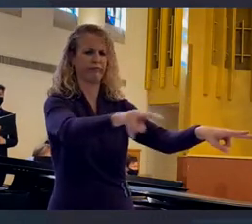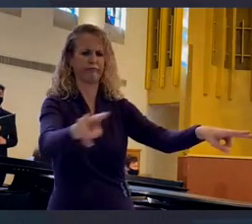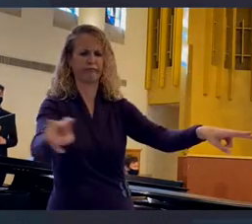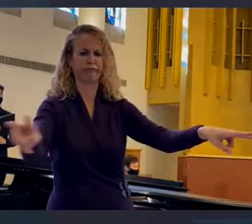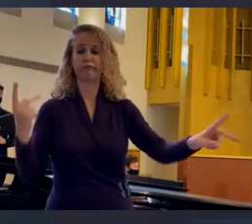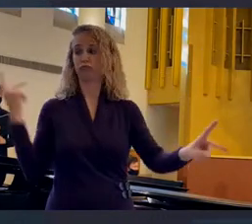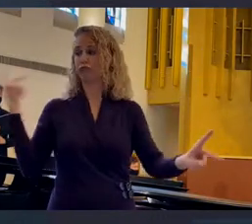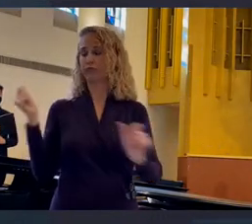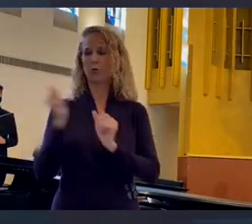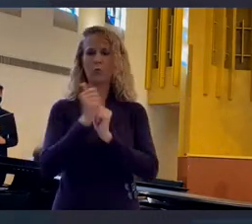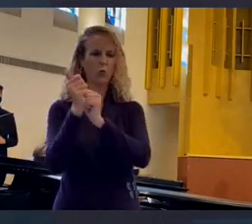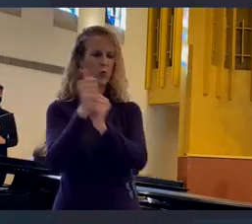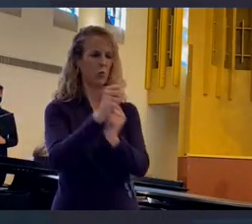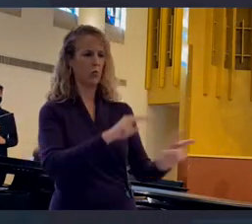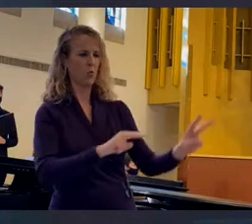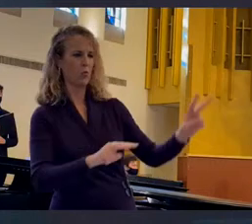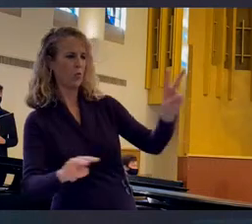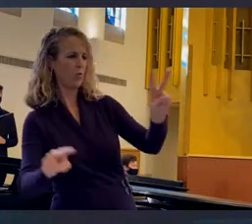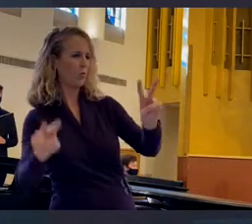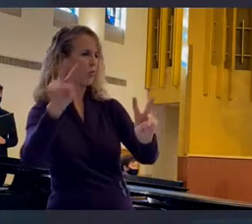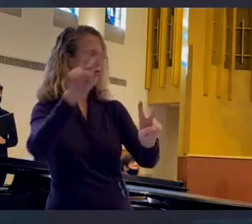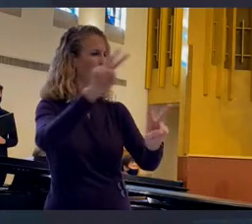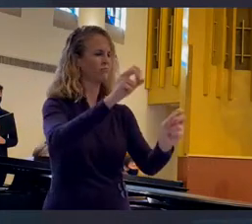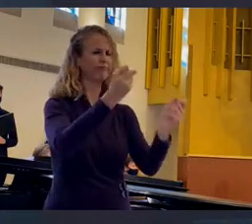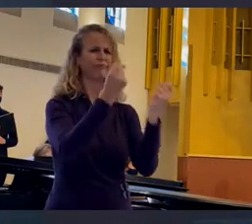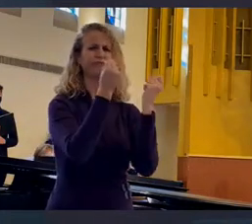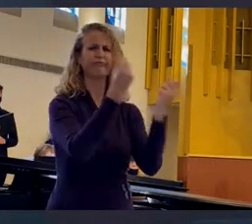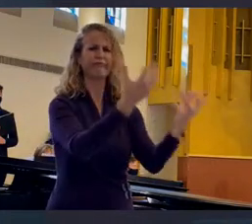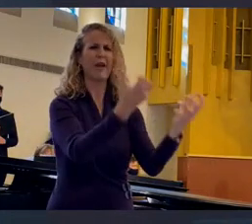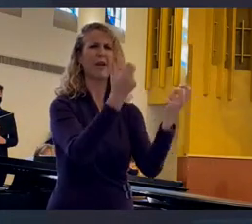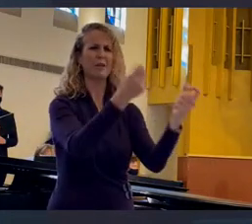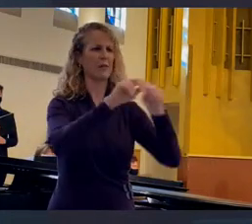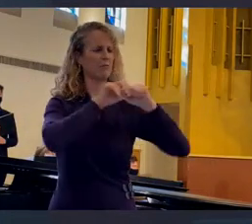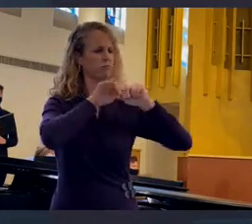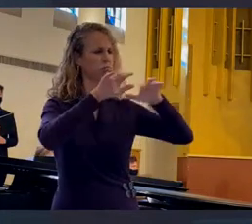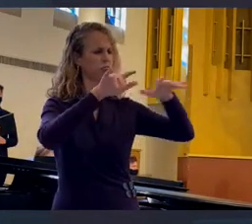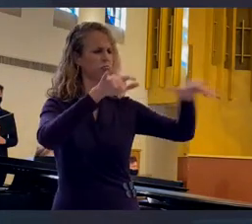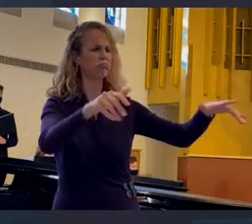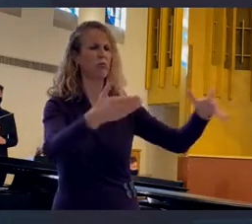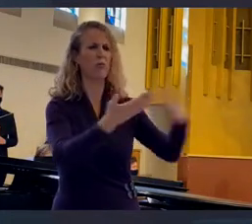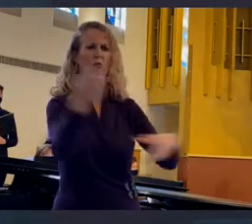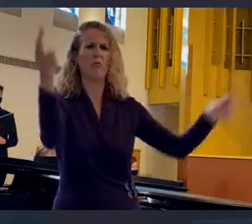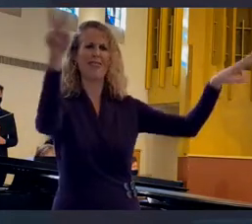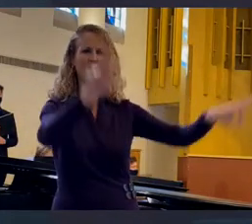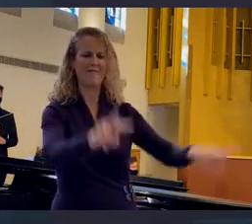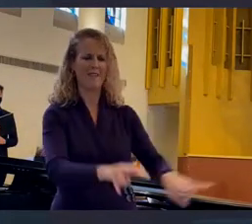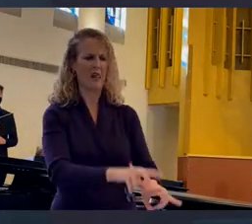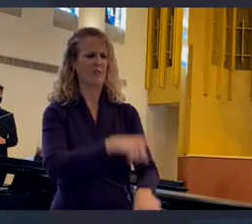me all around them. There were very many of them spread over the valley,